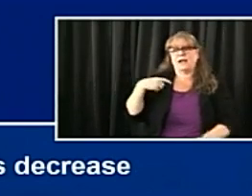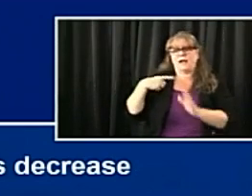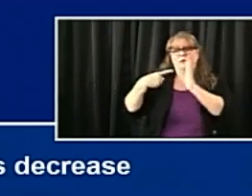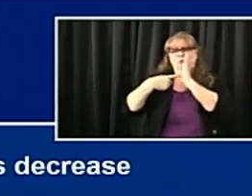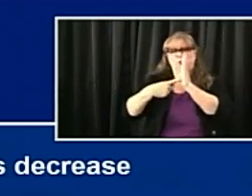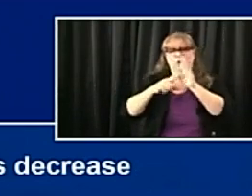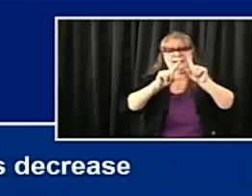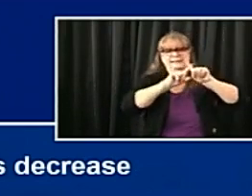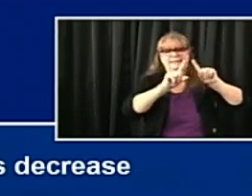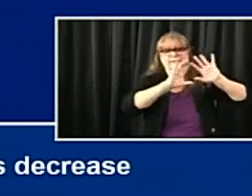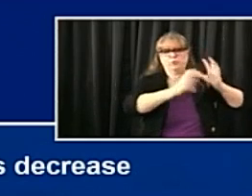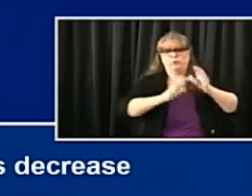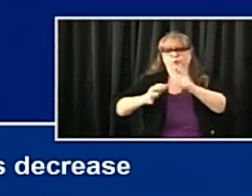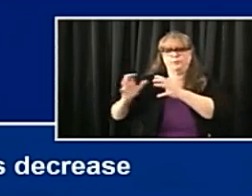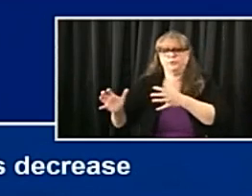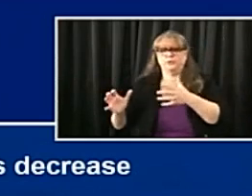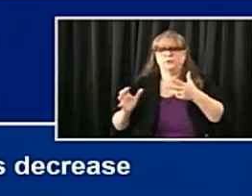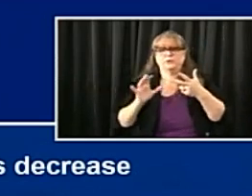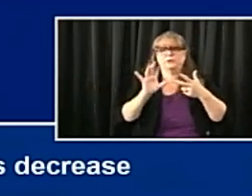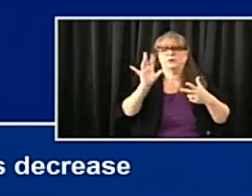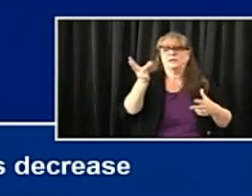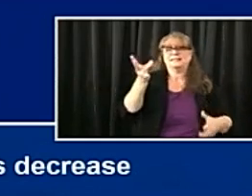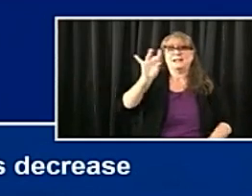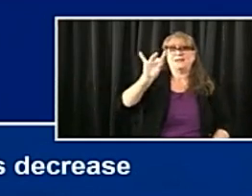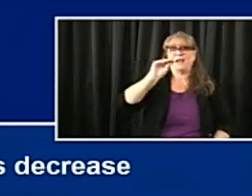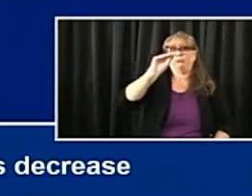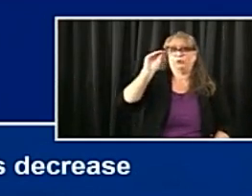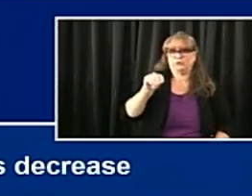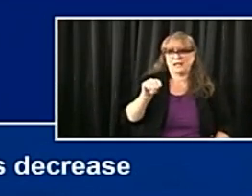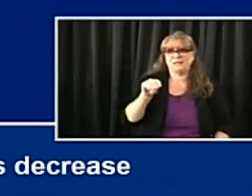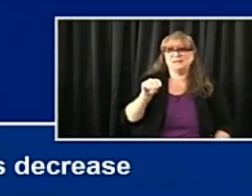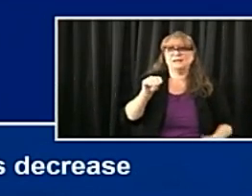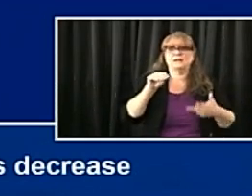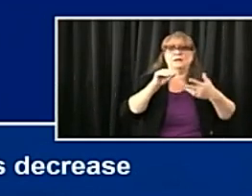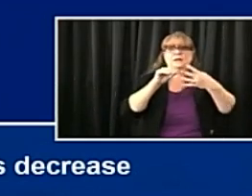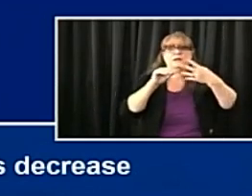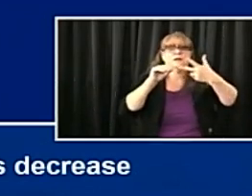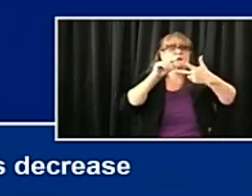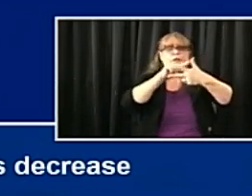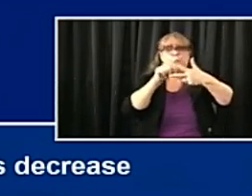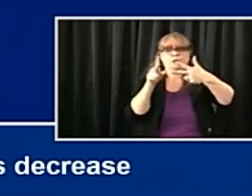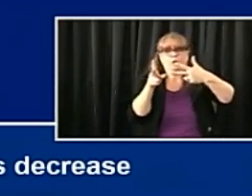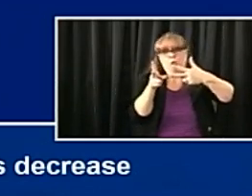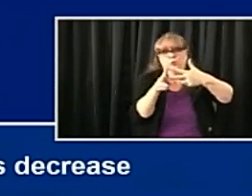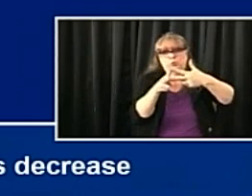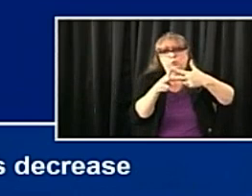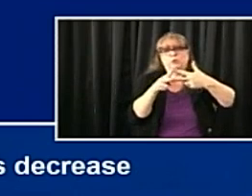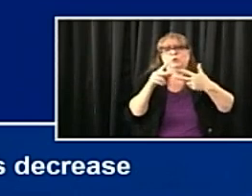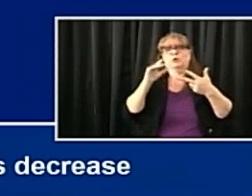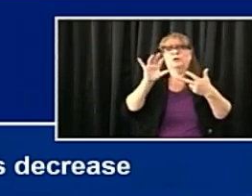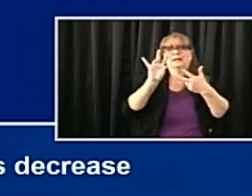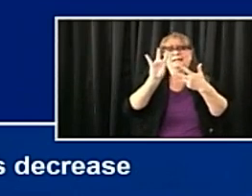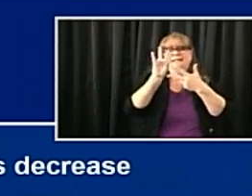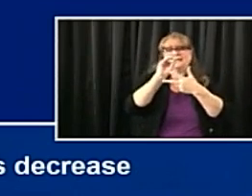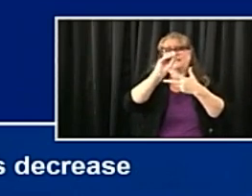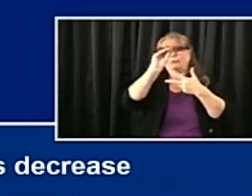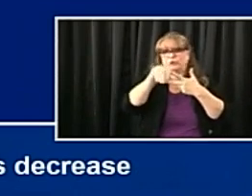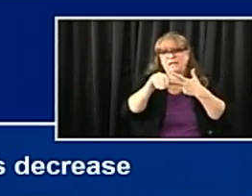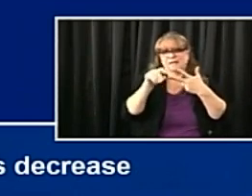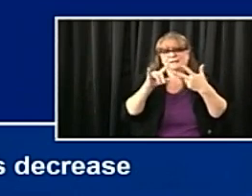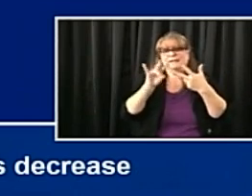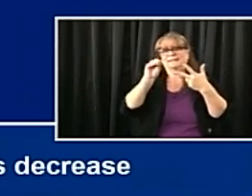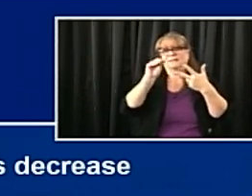which is 78%, and then 2 levels of lower transmission control, 70% and 60%. And so here what we're doing is comparing